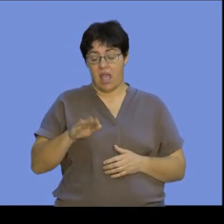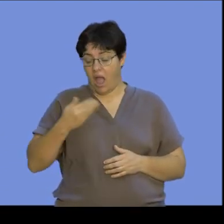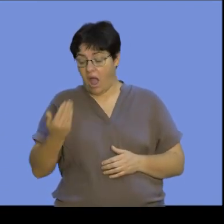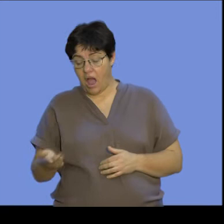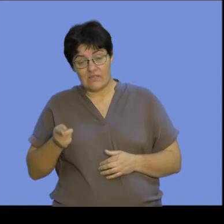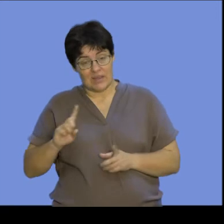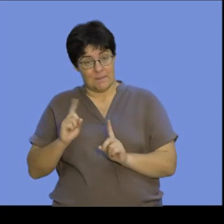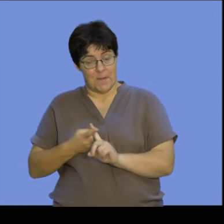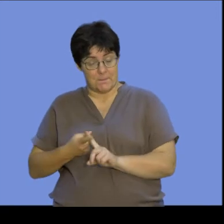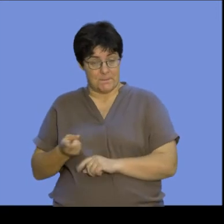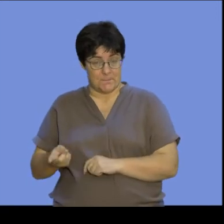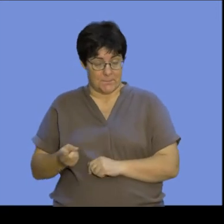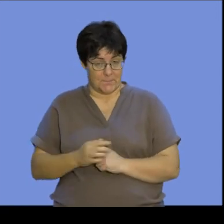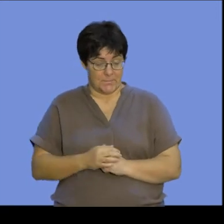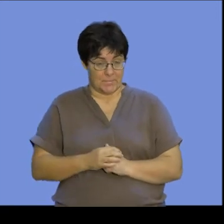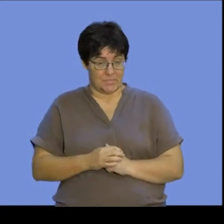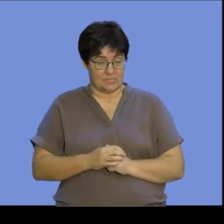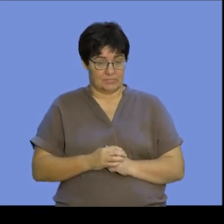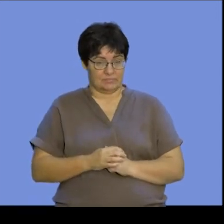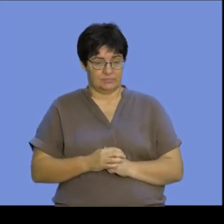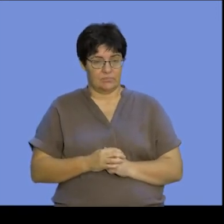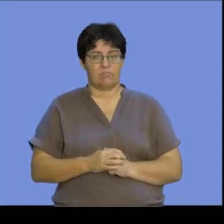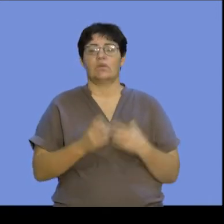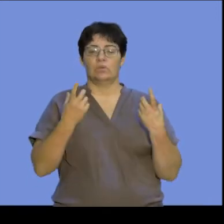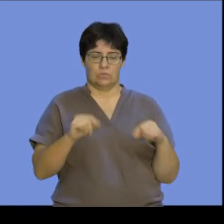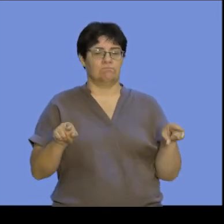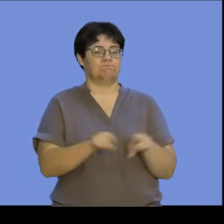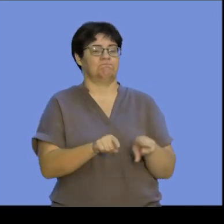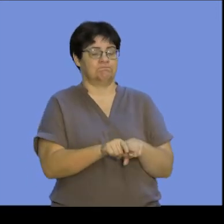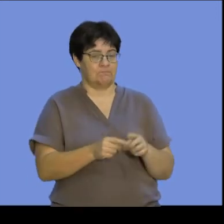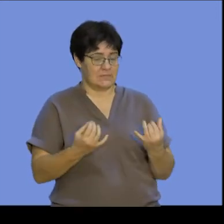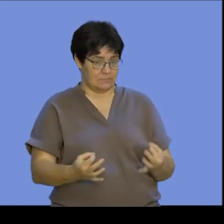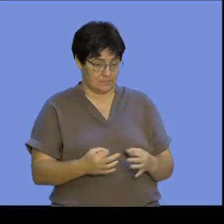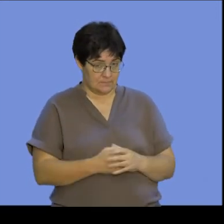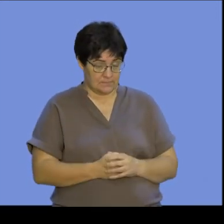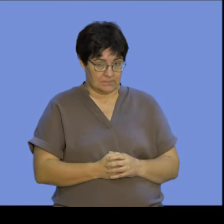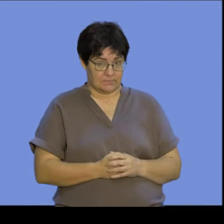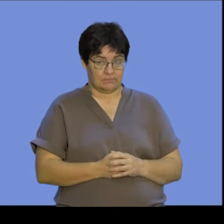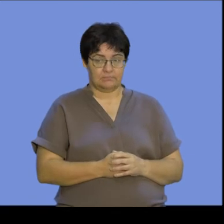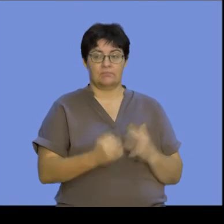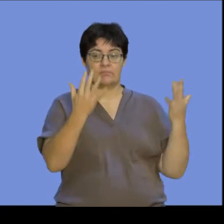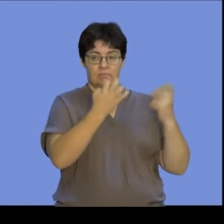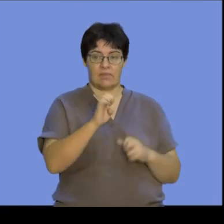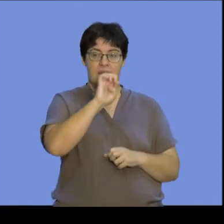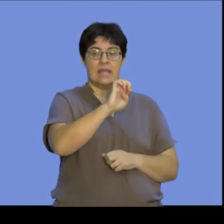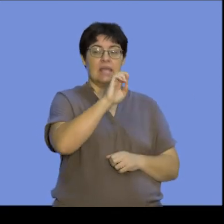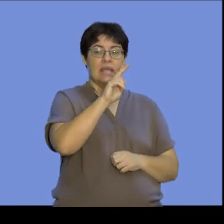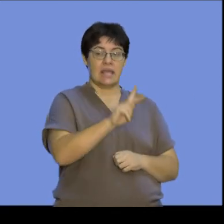after the collision. So I'm going to do exactly the same thing. I'm going to calculate, but